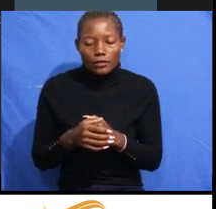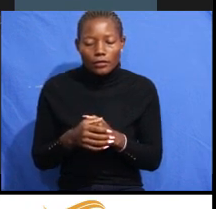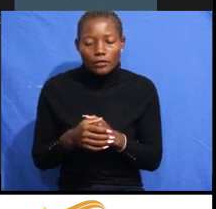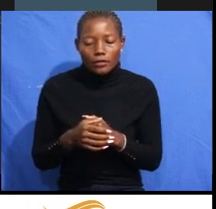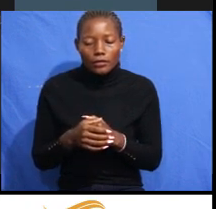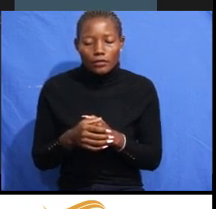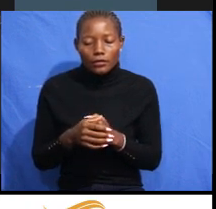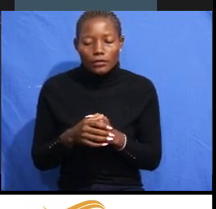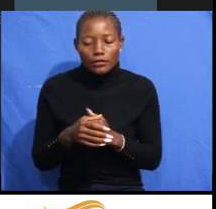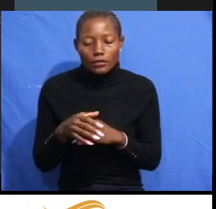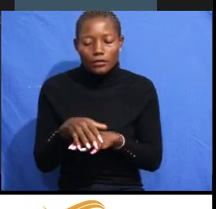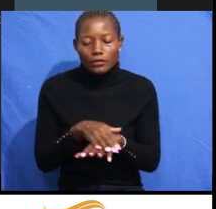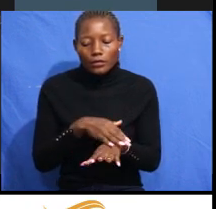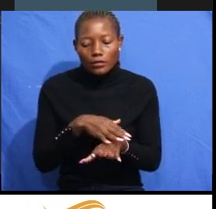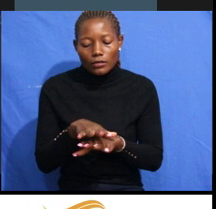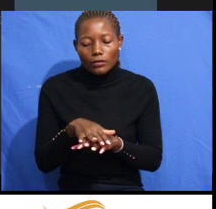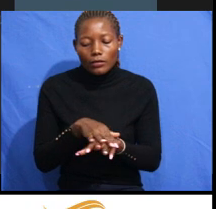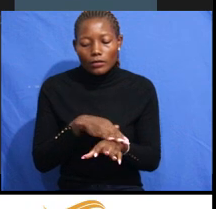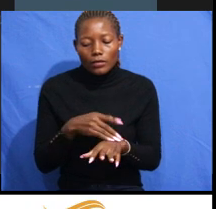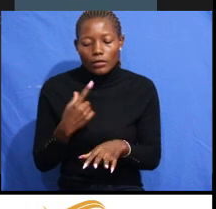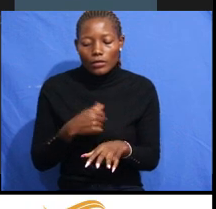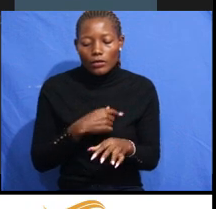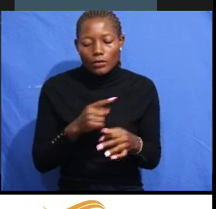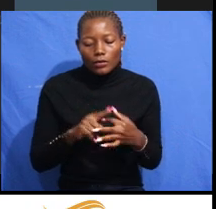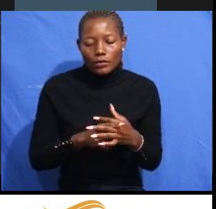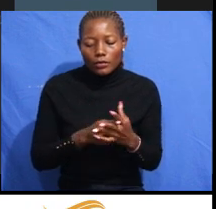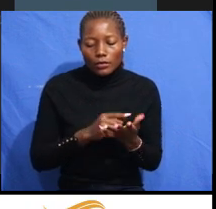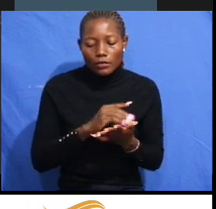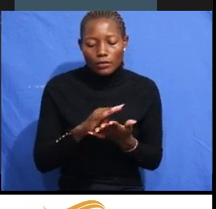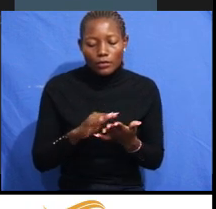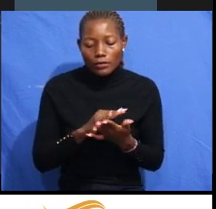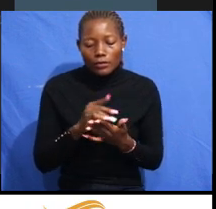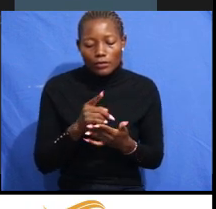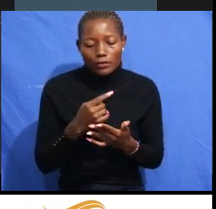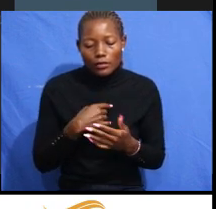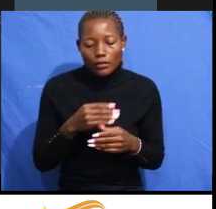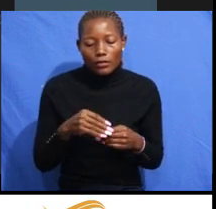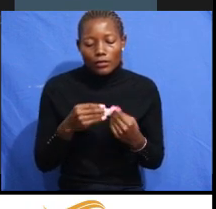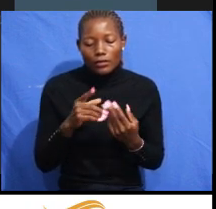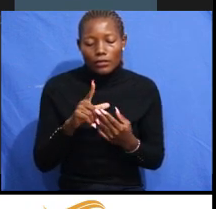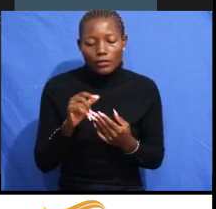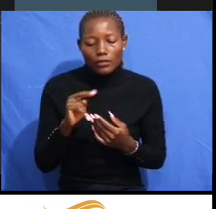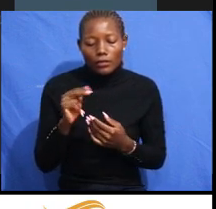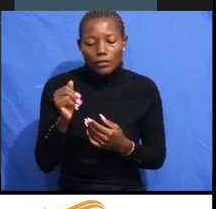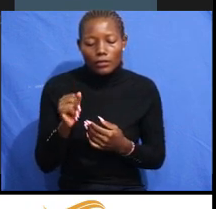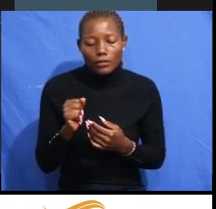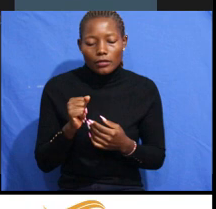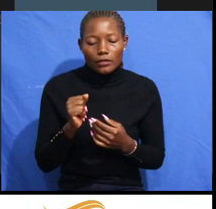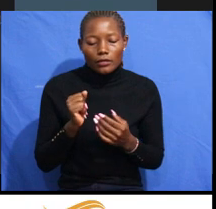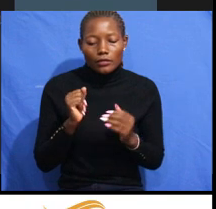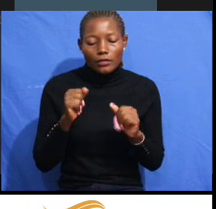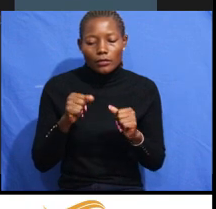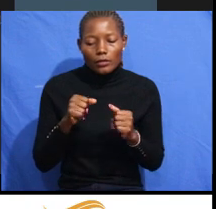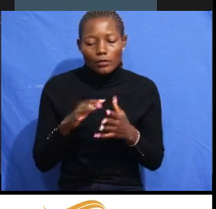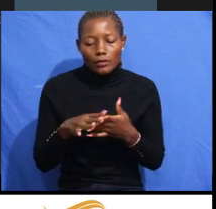done. So slowly by slowly, like we start on basics, you've provided links. If people follow into those links, they'll be able to understand and